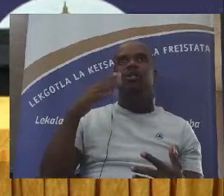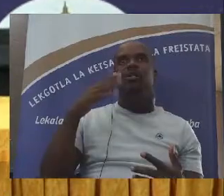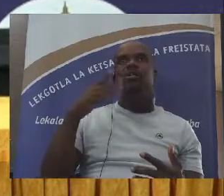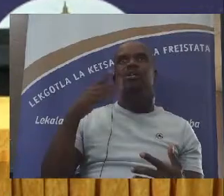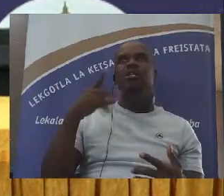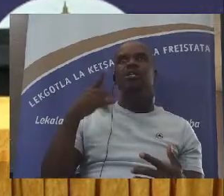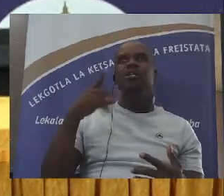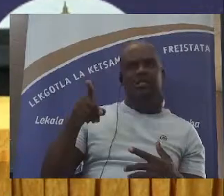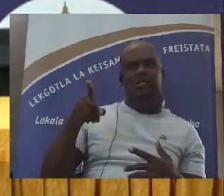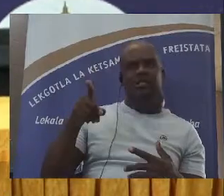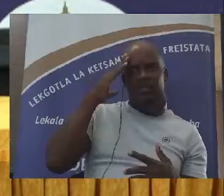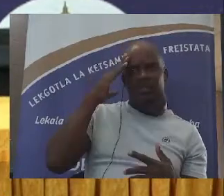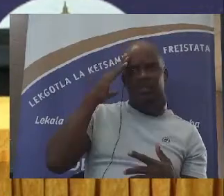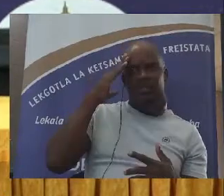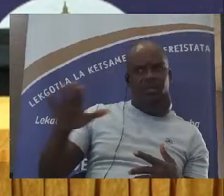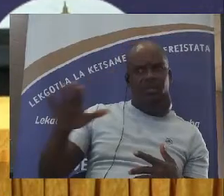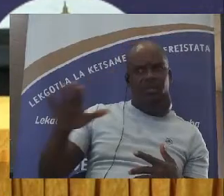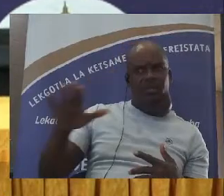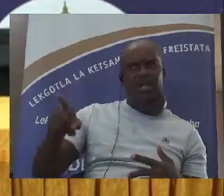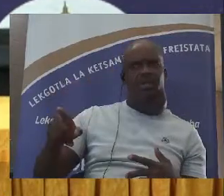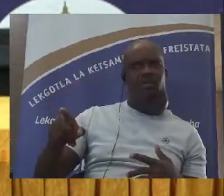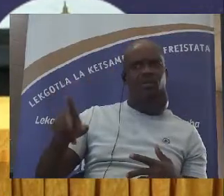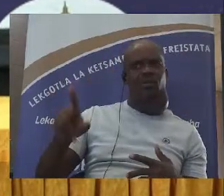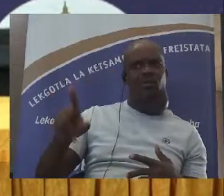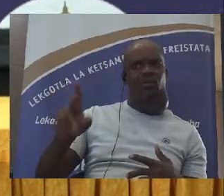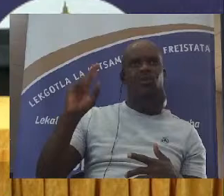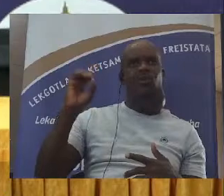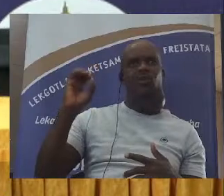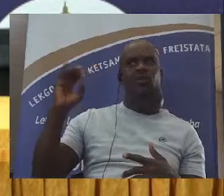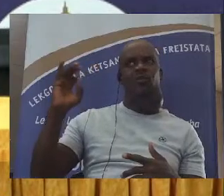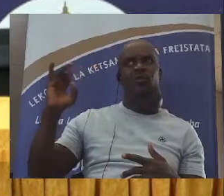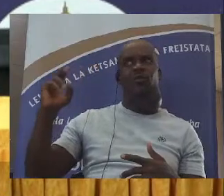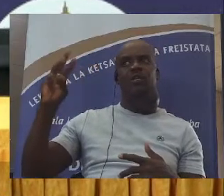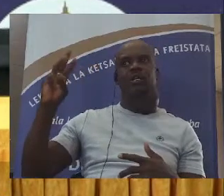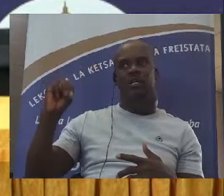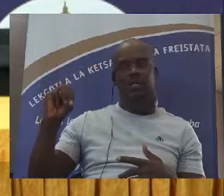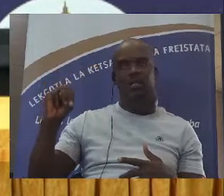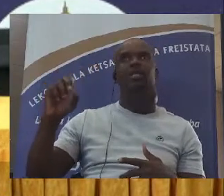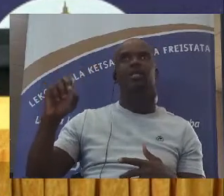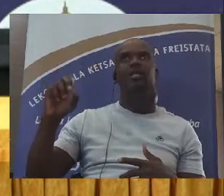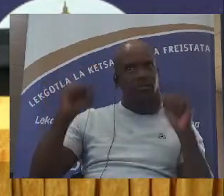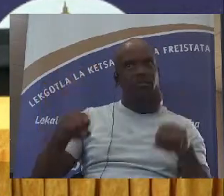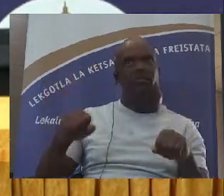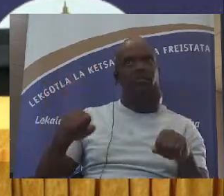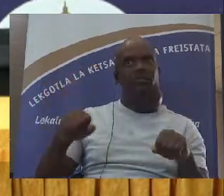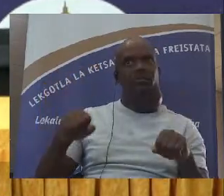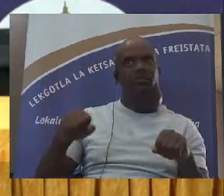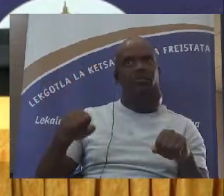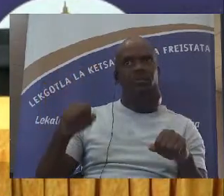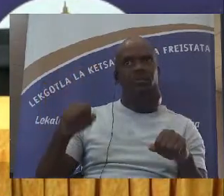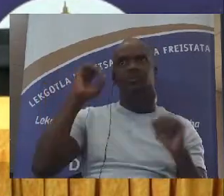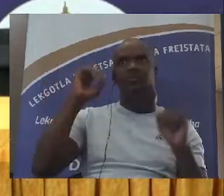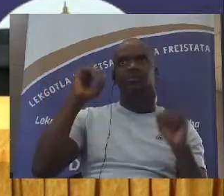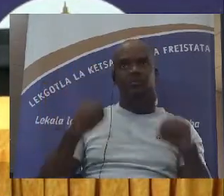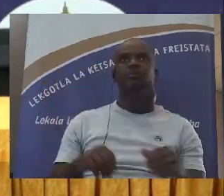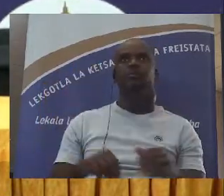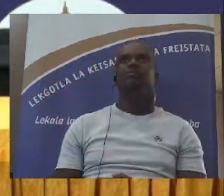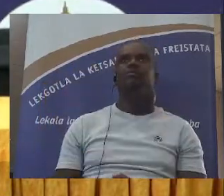Kofi Fontaine, I know it very well. I'm encouraged to see young people from Oppersman Grond standing up and